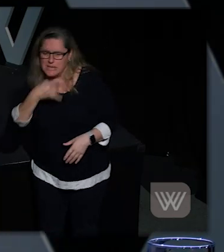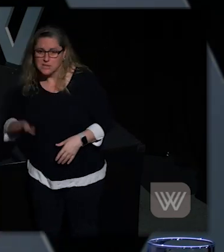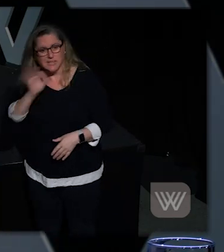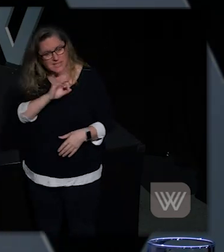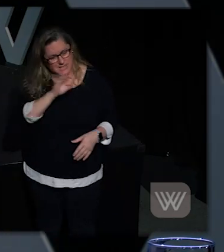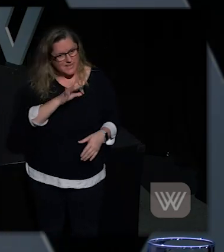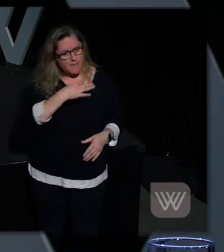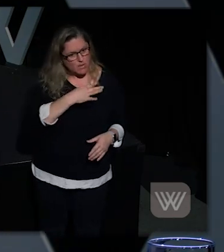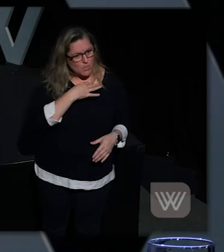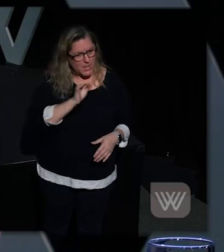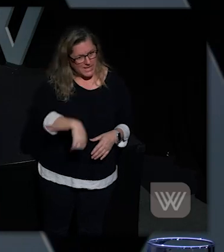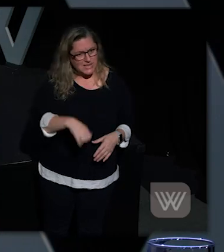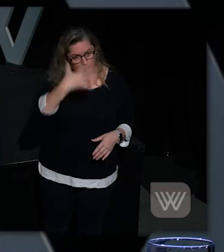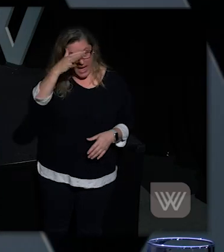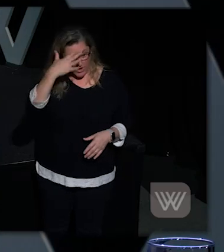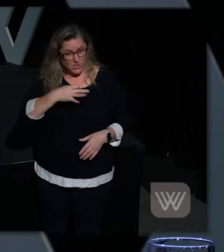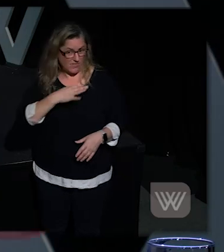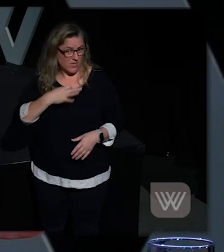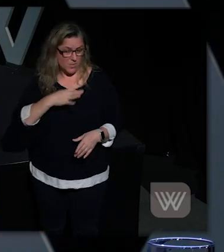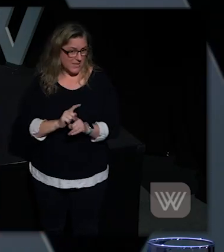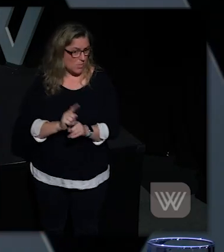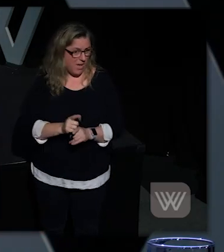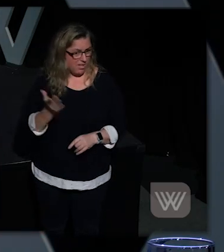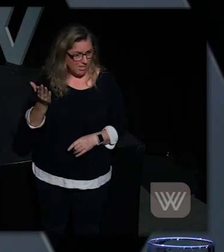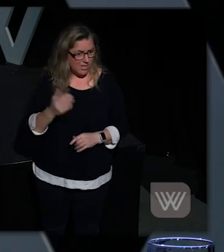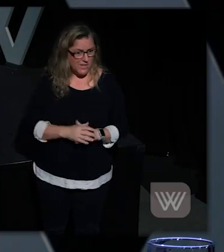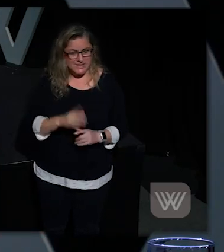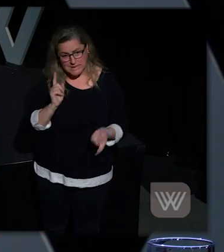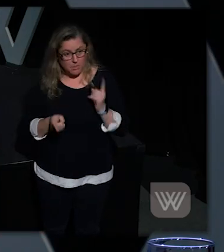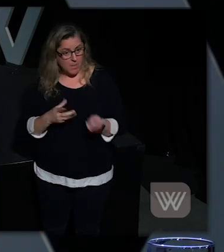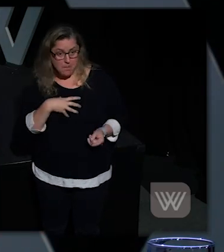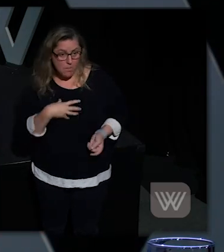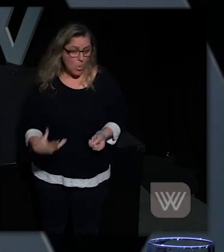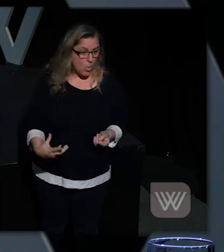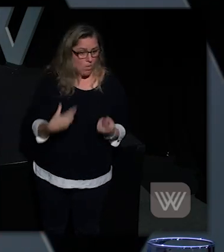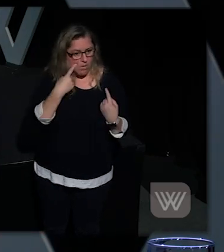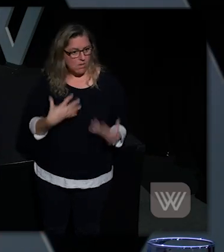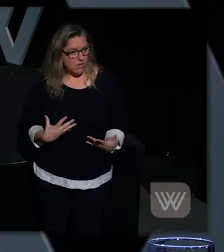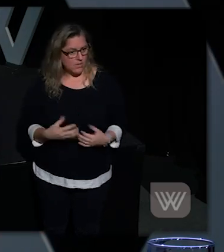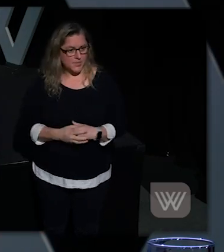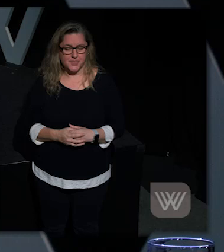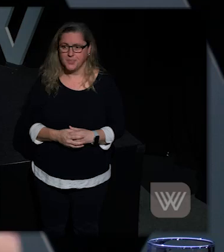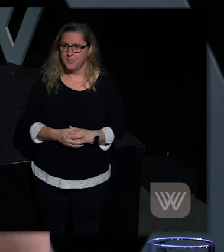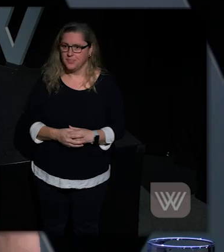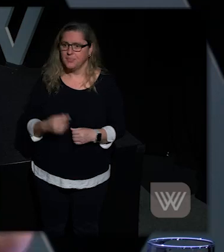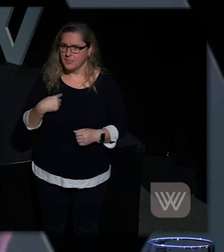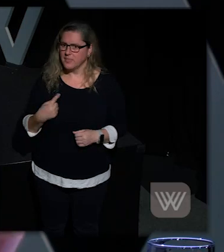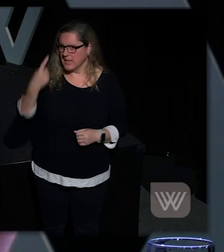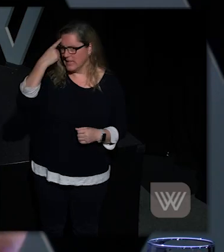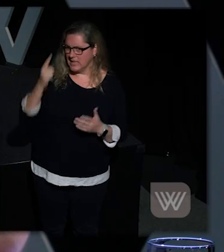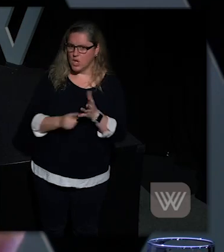but adults are just as vulnerable, sometimes more vulnerable. So, you know, yeah, I think there's a law